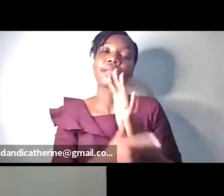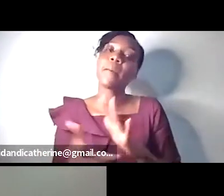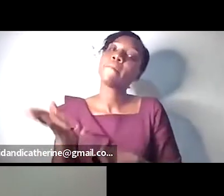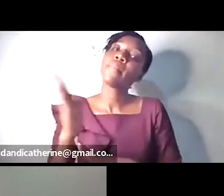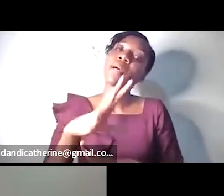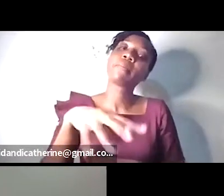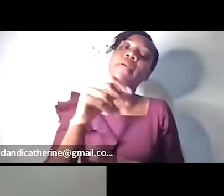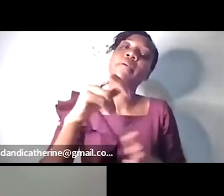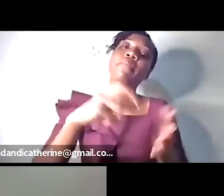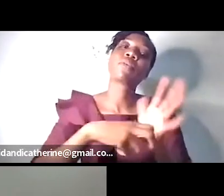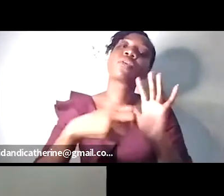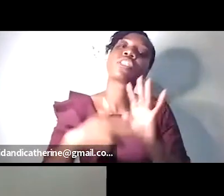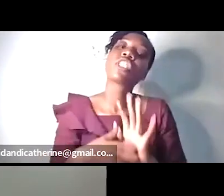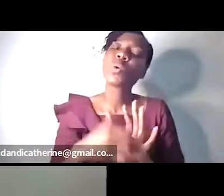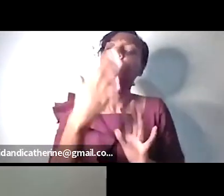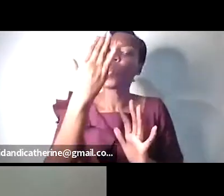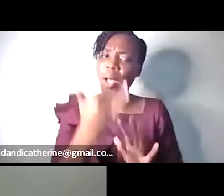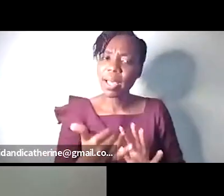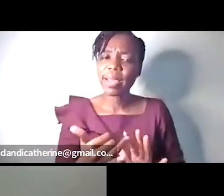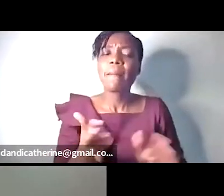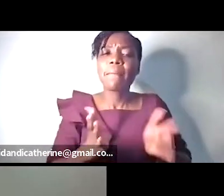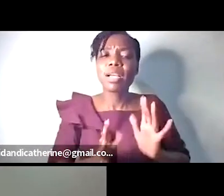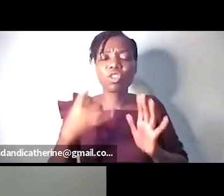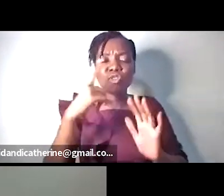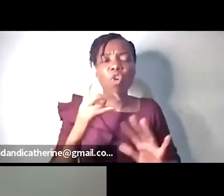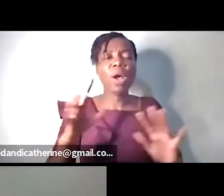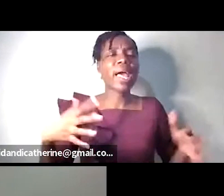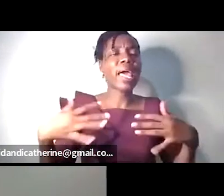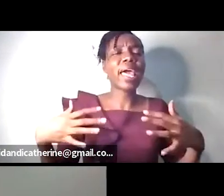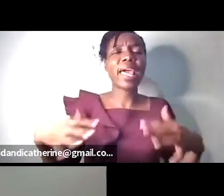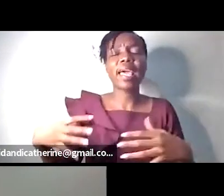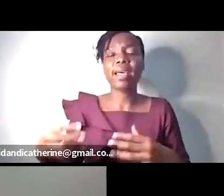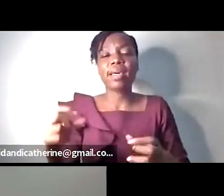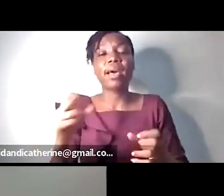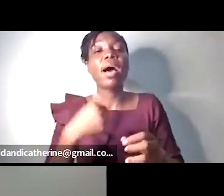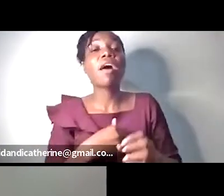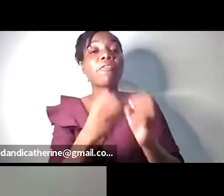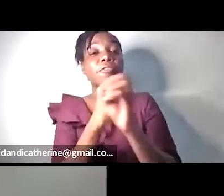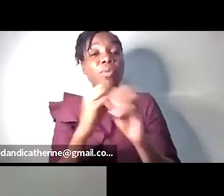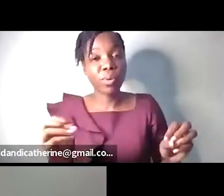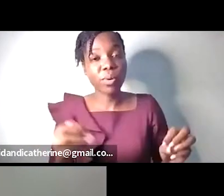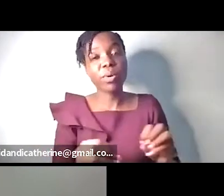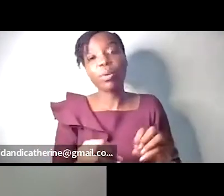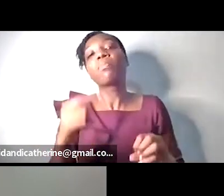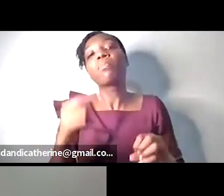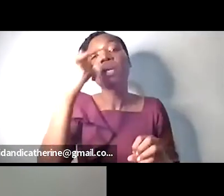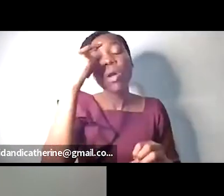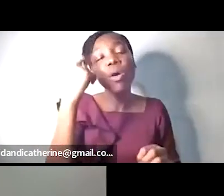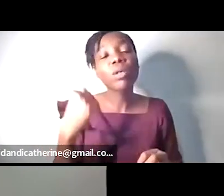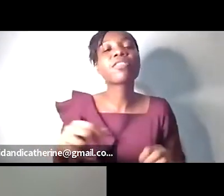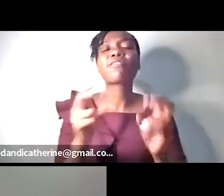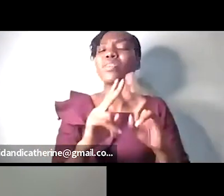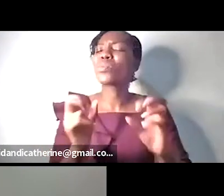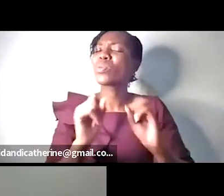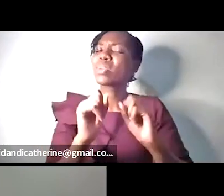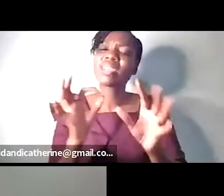I didn't have a cheerleader to let me know that, Jenny, critique is okay. Feedback is